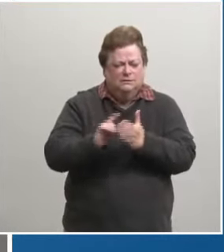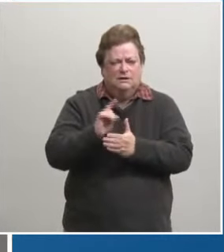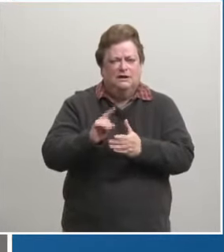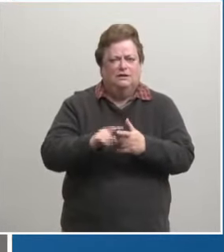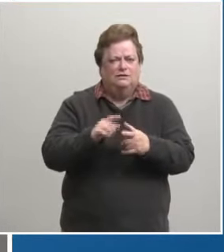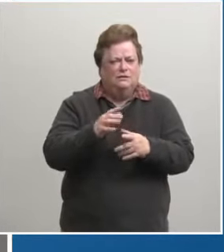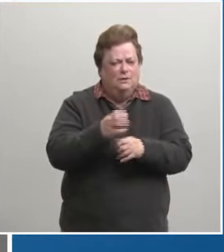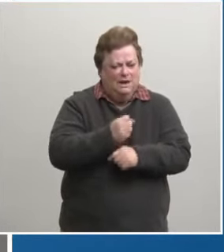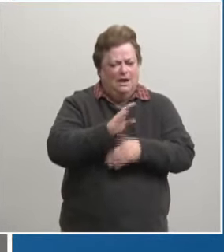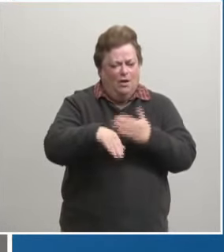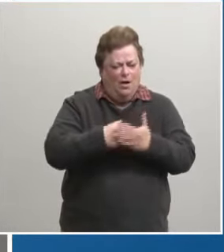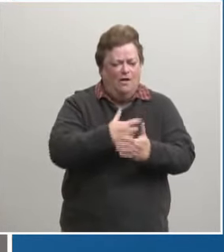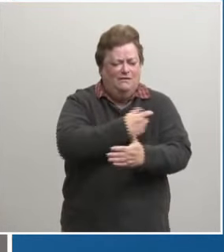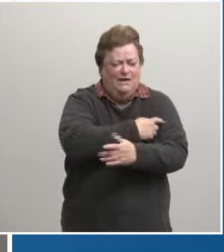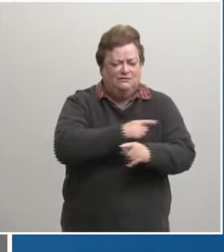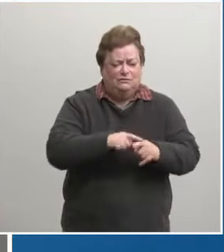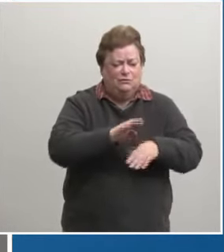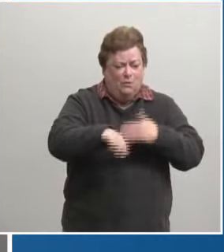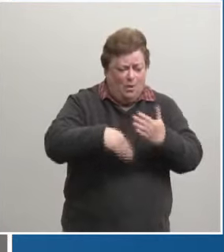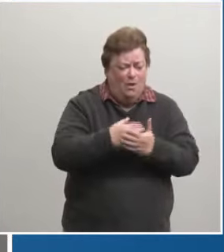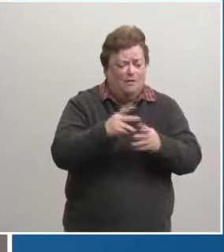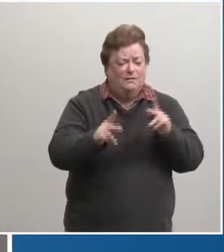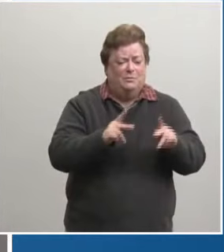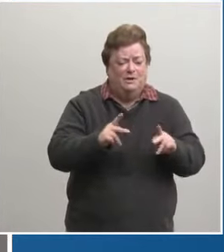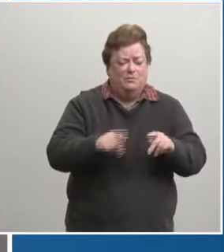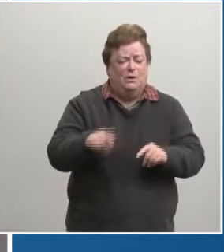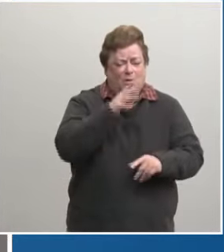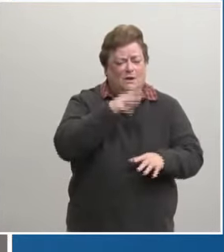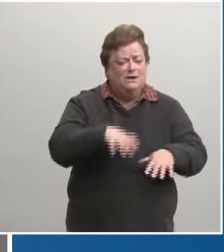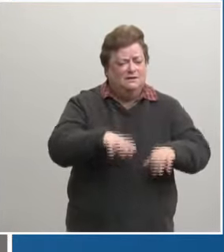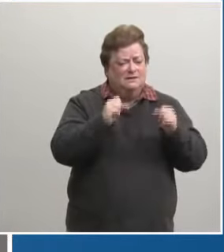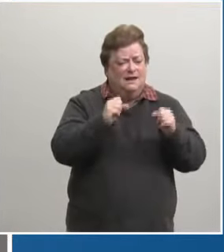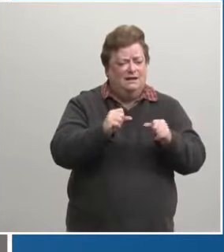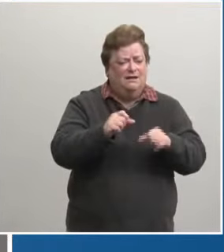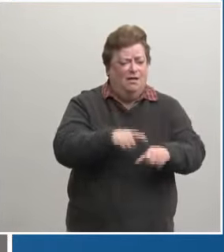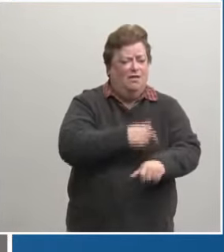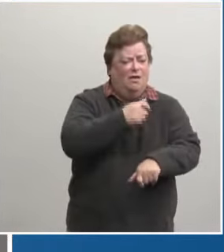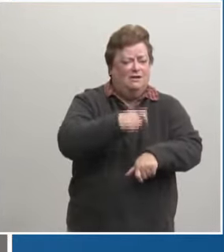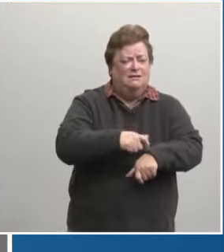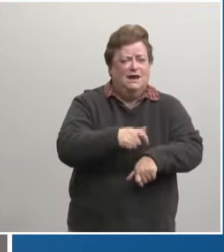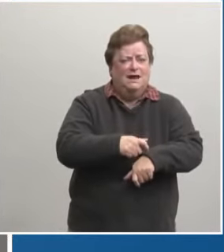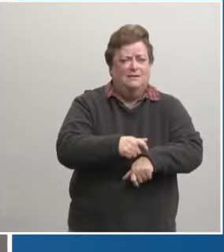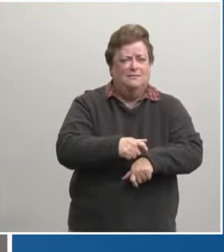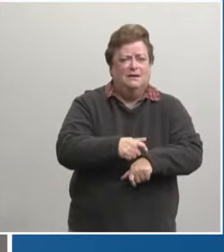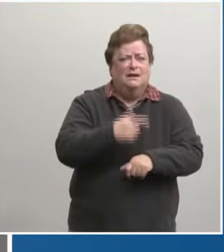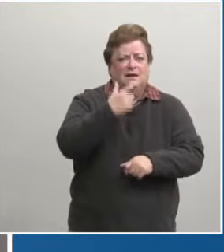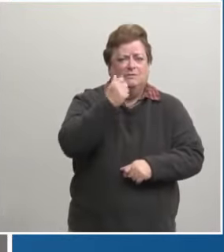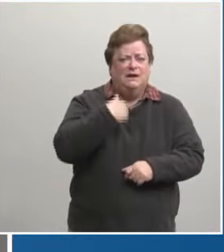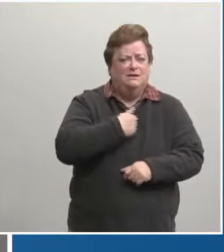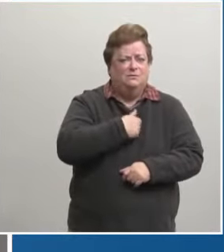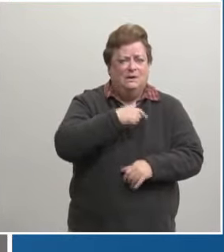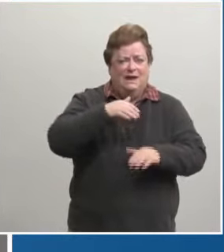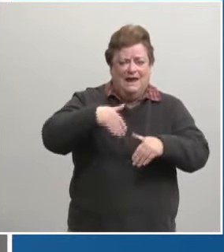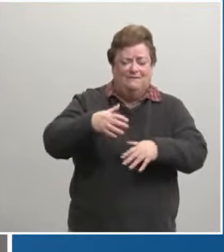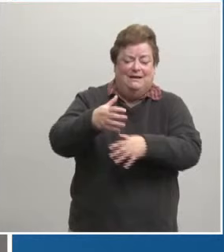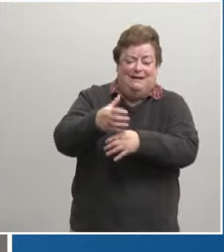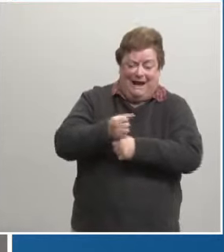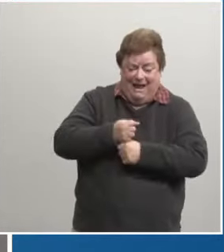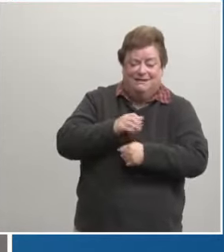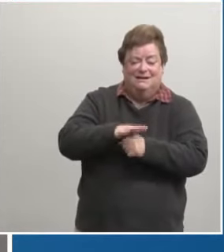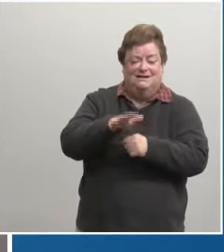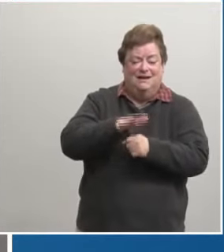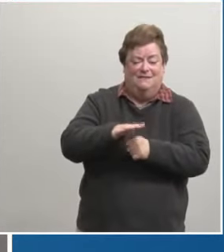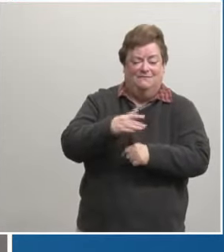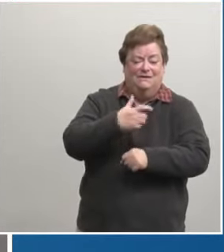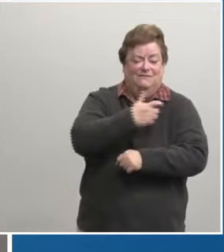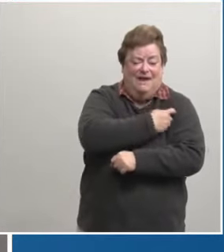community vaccinated will take a while. It will take a while first and foremost because we simply have not received enough doses in